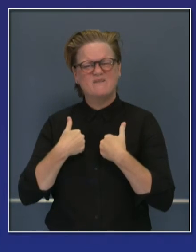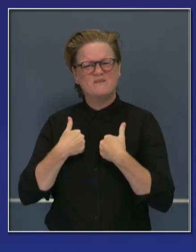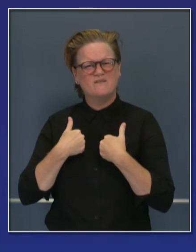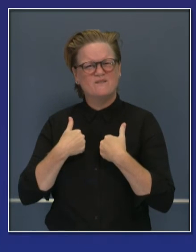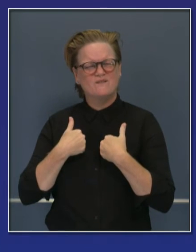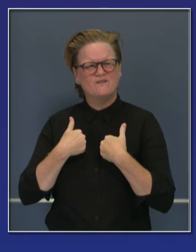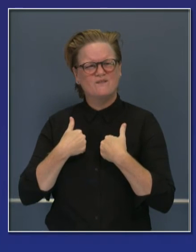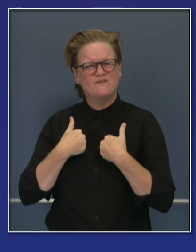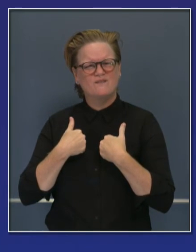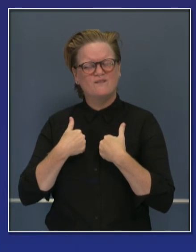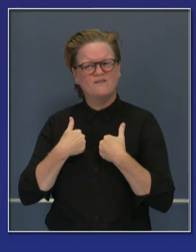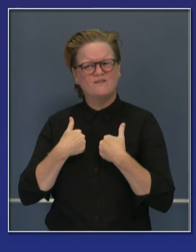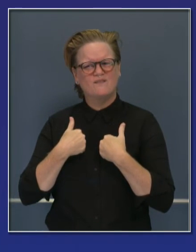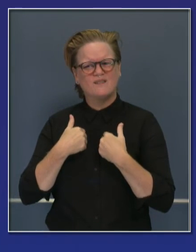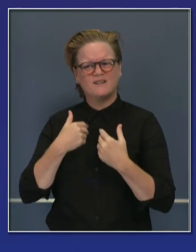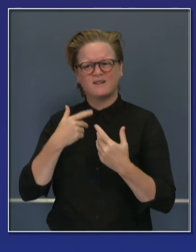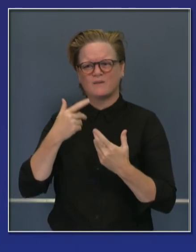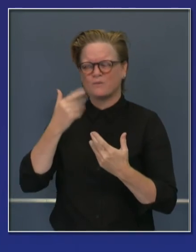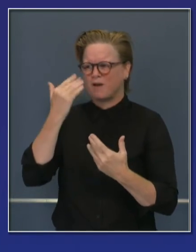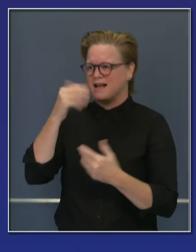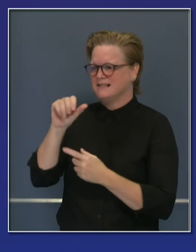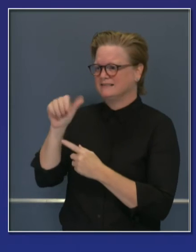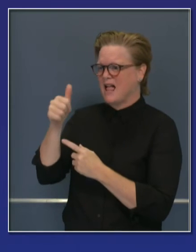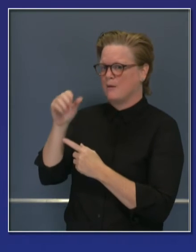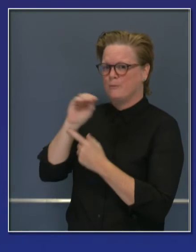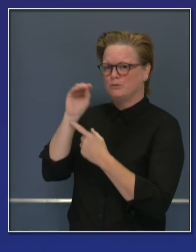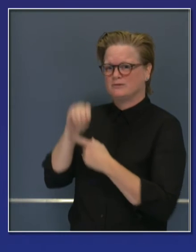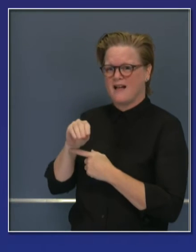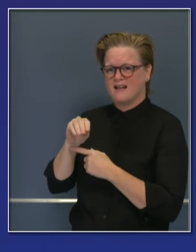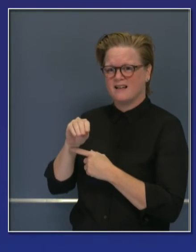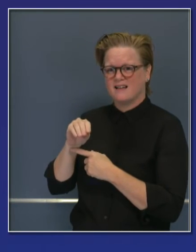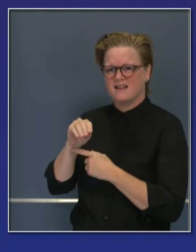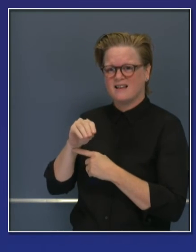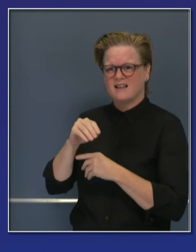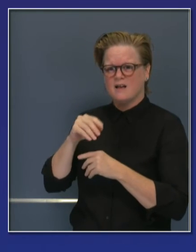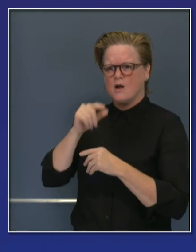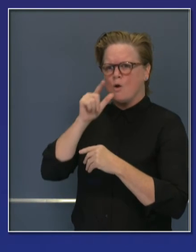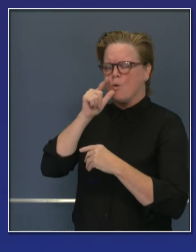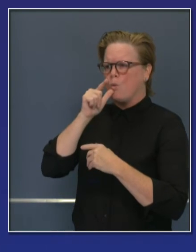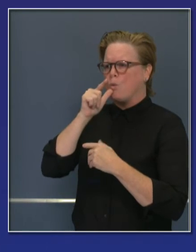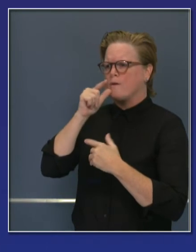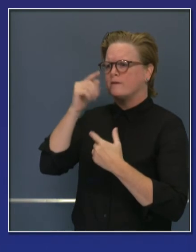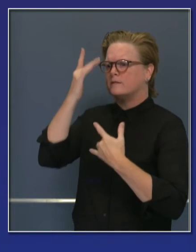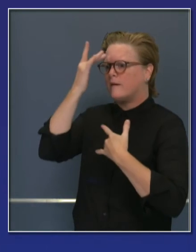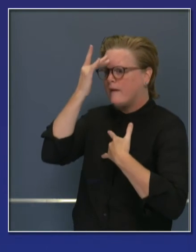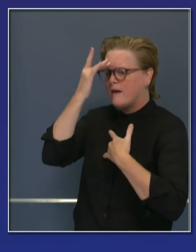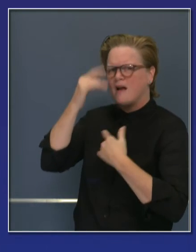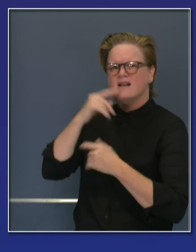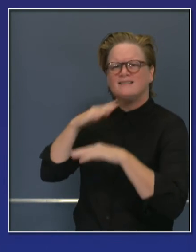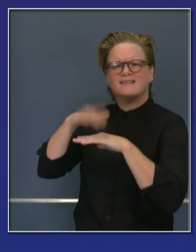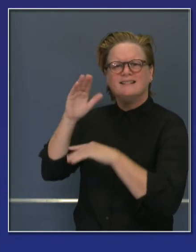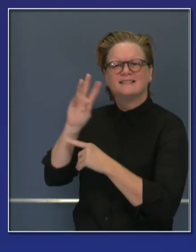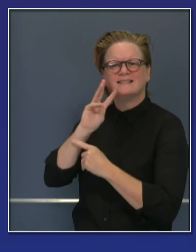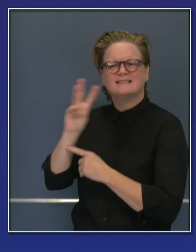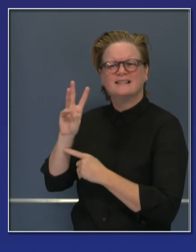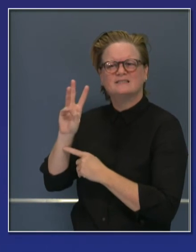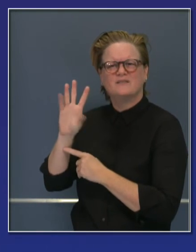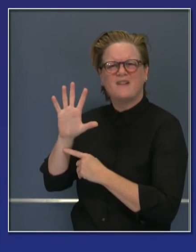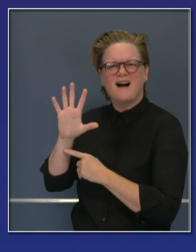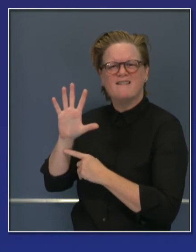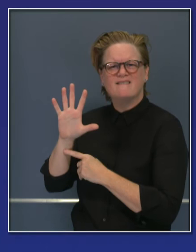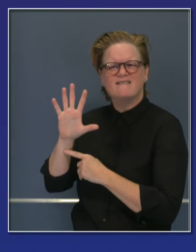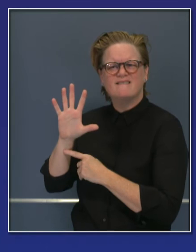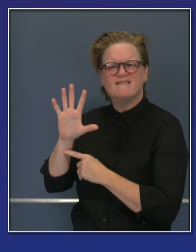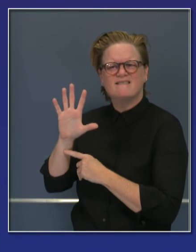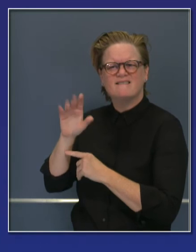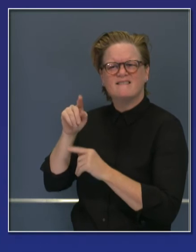it's only 10% of our cases for those over the age of 65, full 75% of California's deaths have been